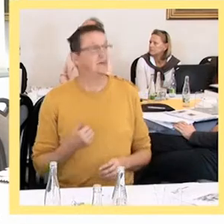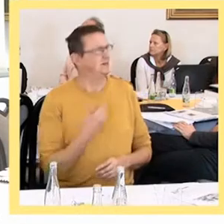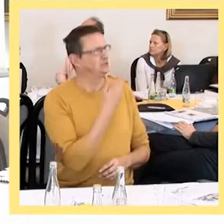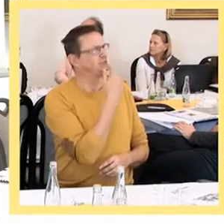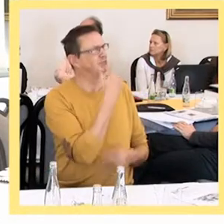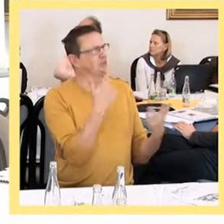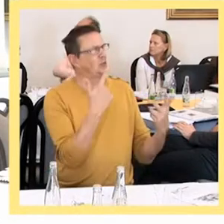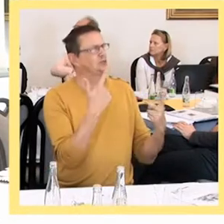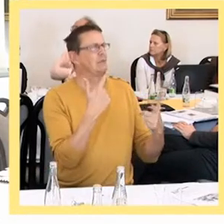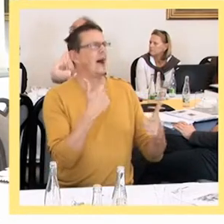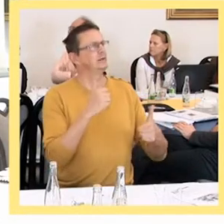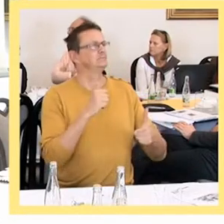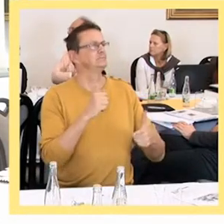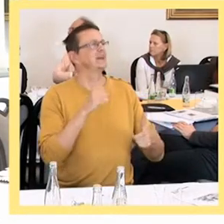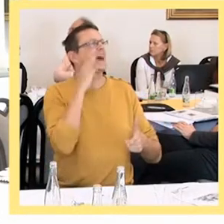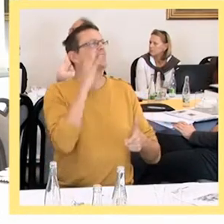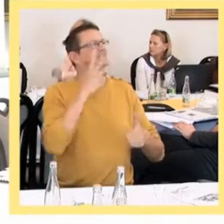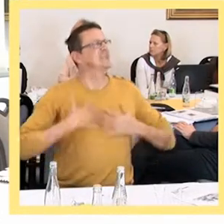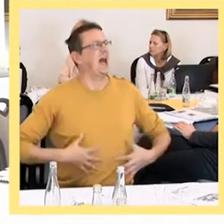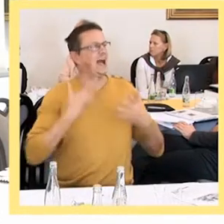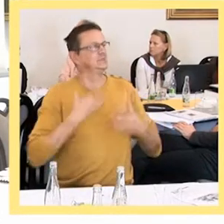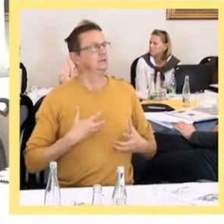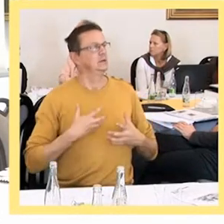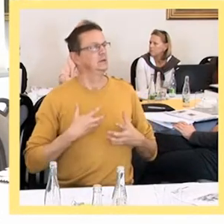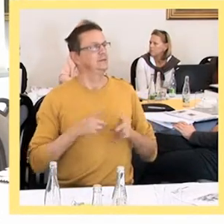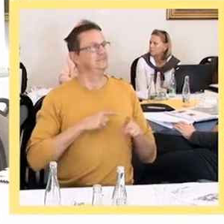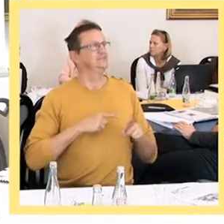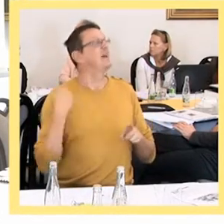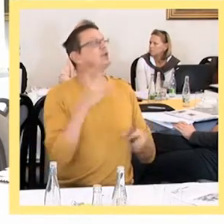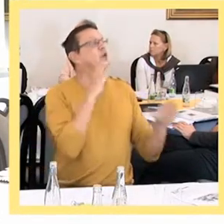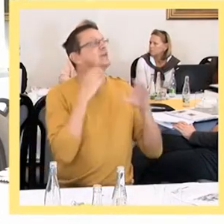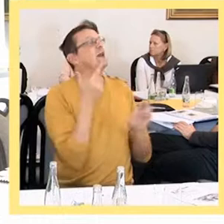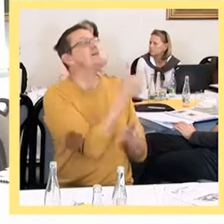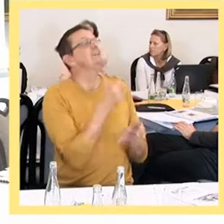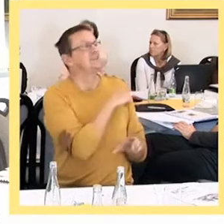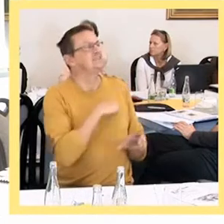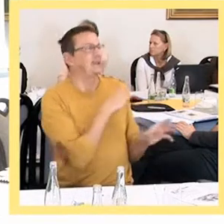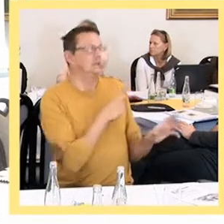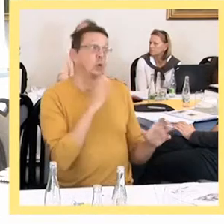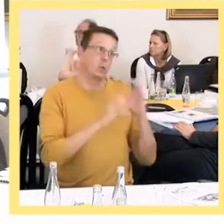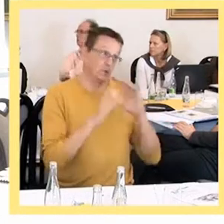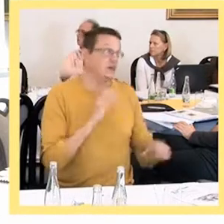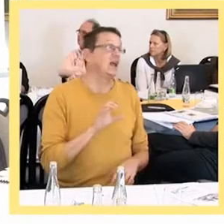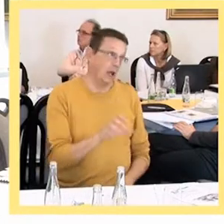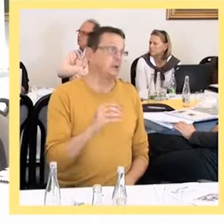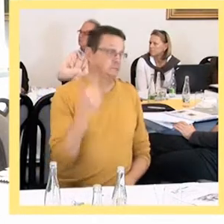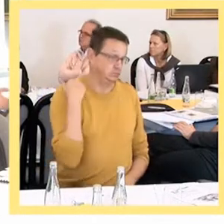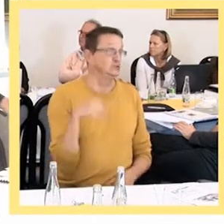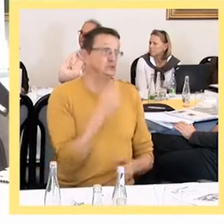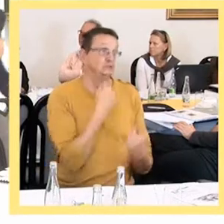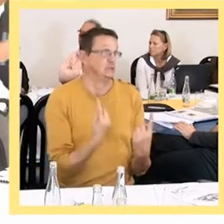the decontamination suits are struggling to communicate themselves. So communication is a massive challenge in this environment.